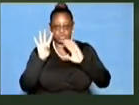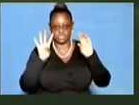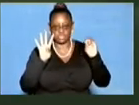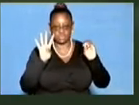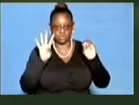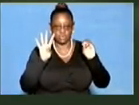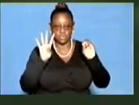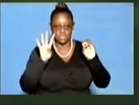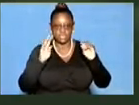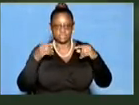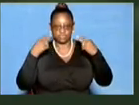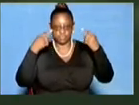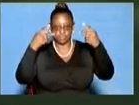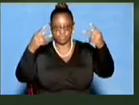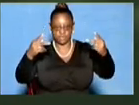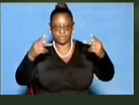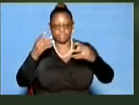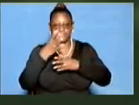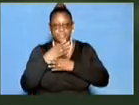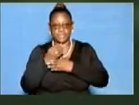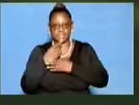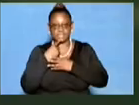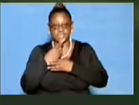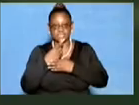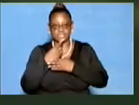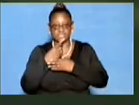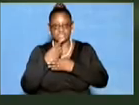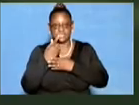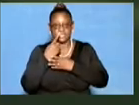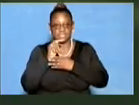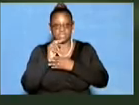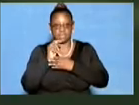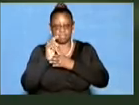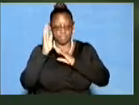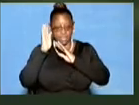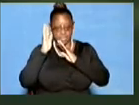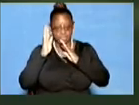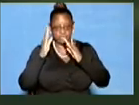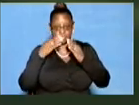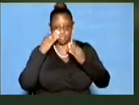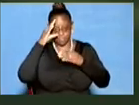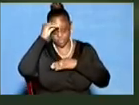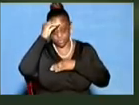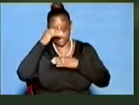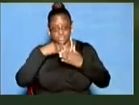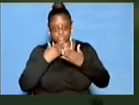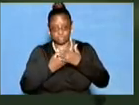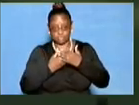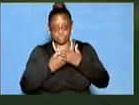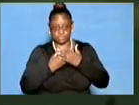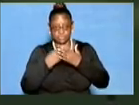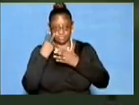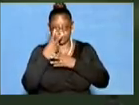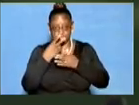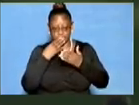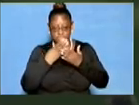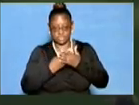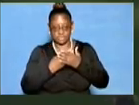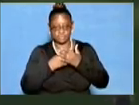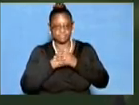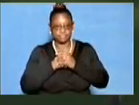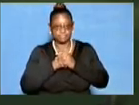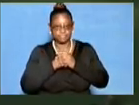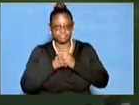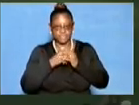League C to gain promotion. Things would look promising for the Baja boys early, finding the back of the net in the first minute to strike first